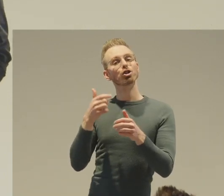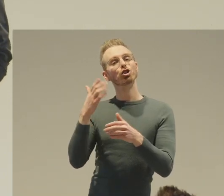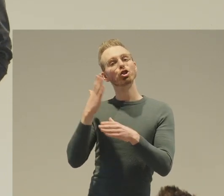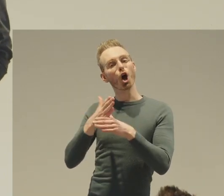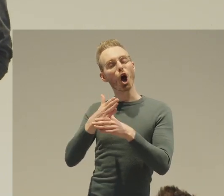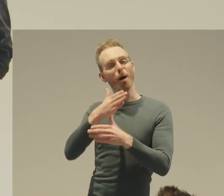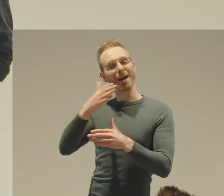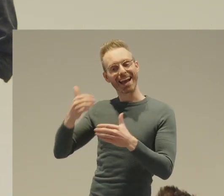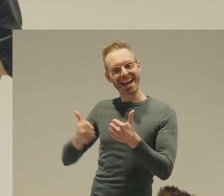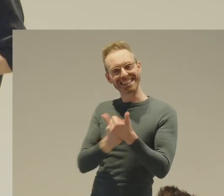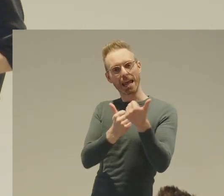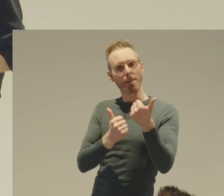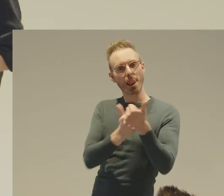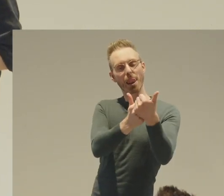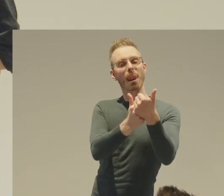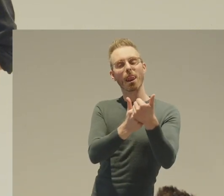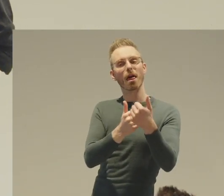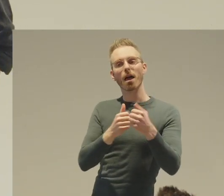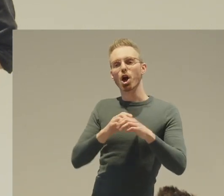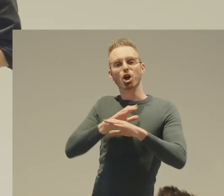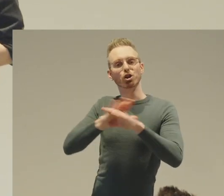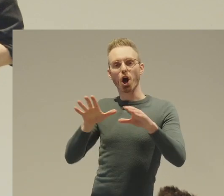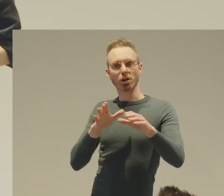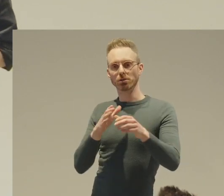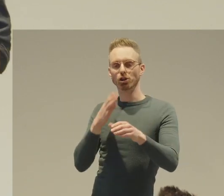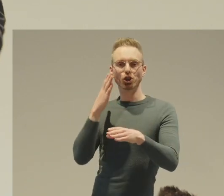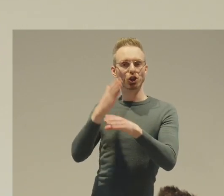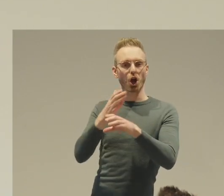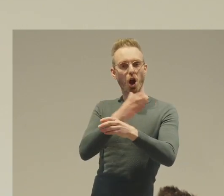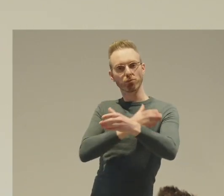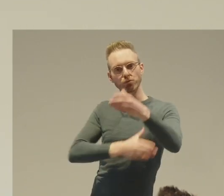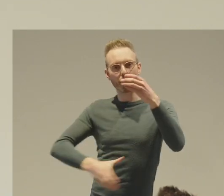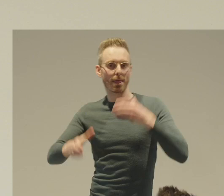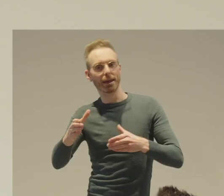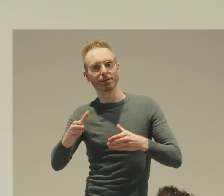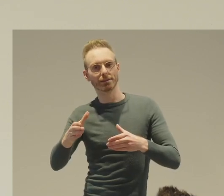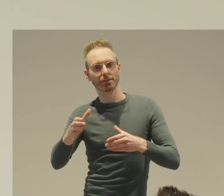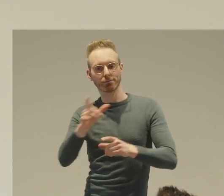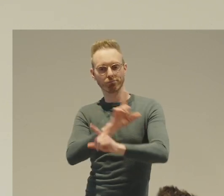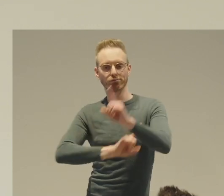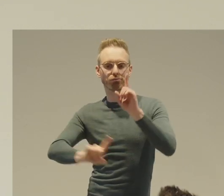that. Here is an example that Access to Work give. These are Access to Work's